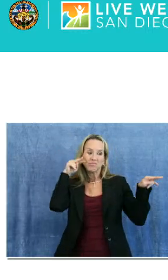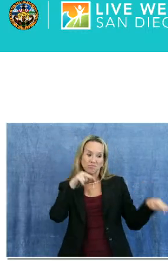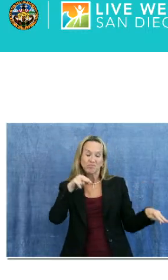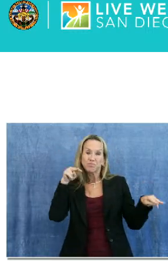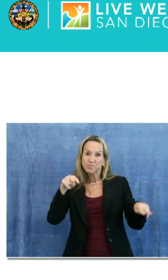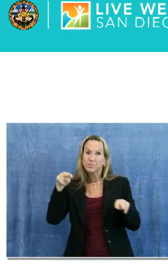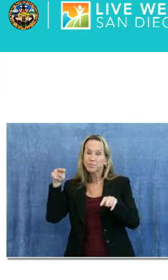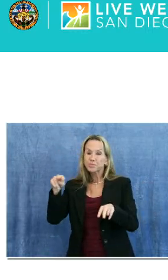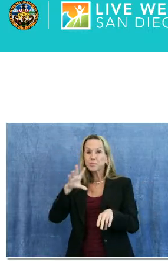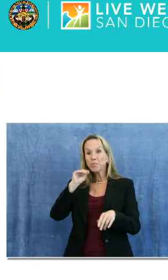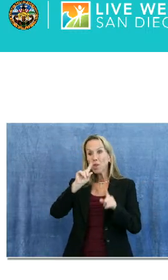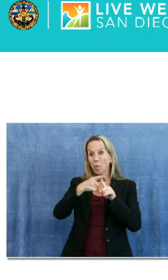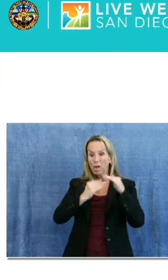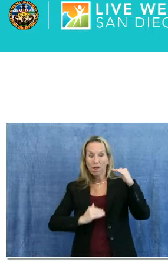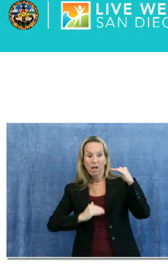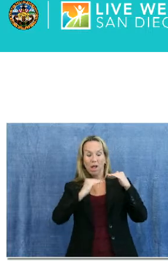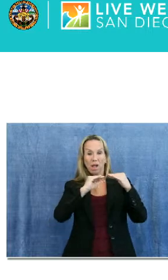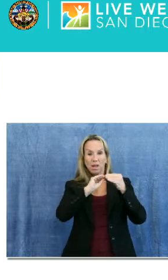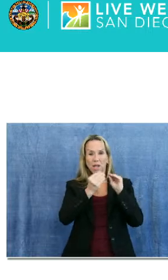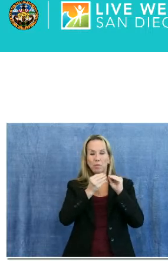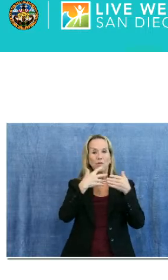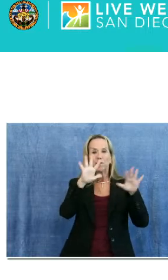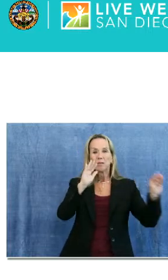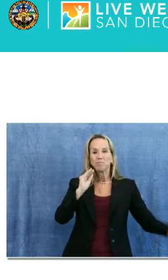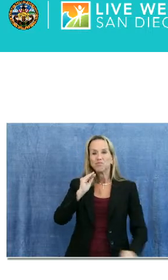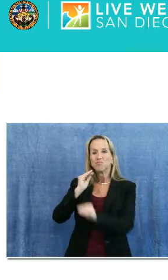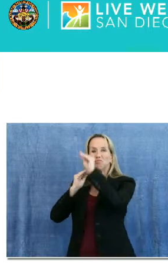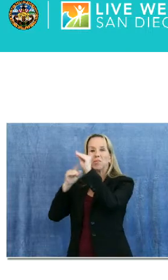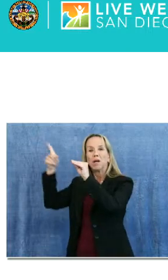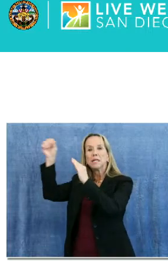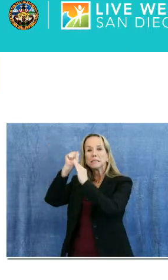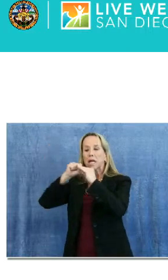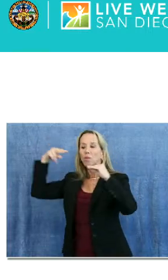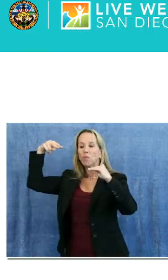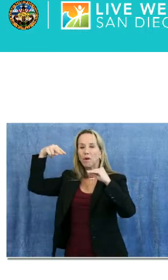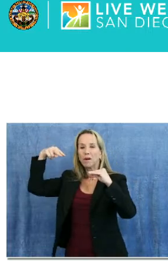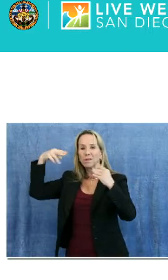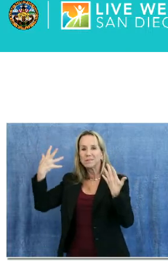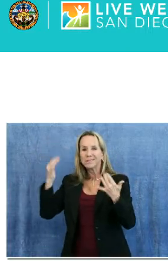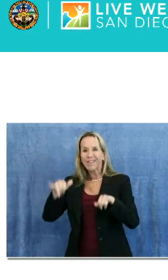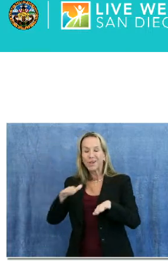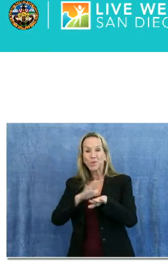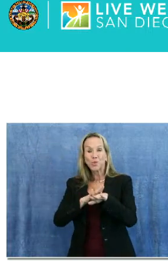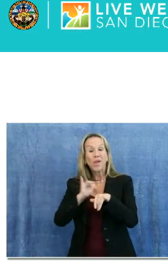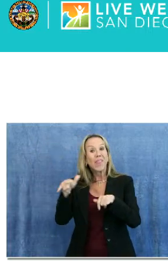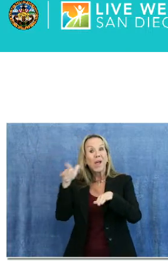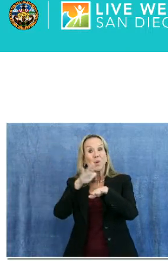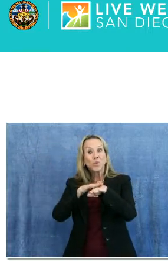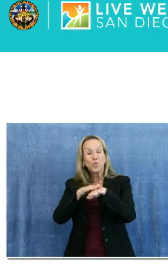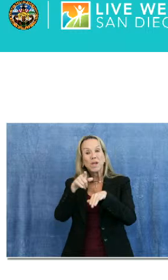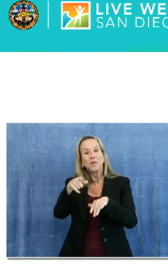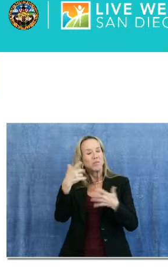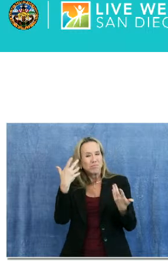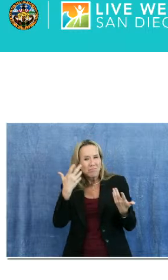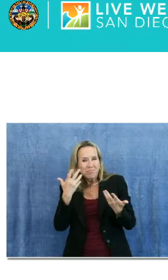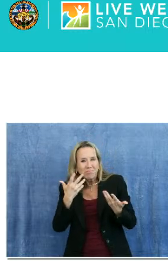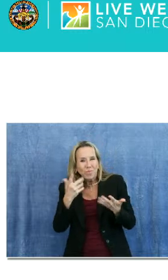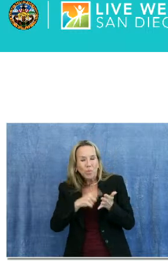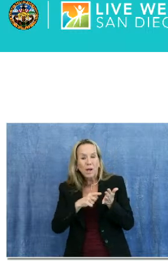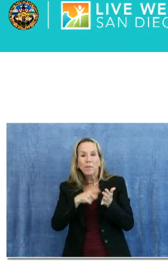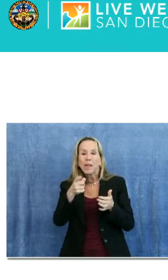on the state's county monitoring list. This trigger reflects the rate of cases